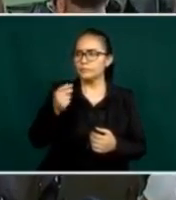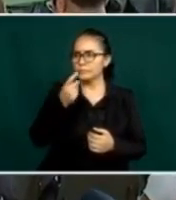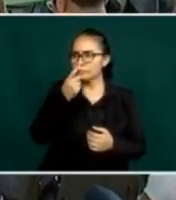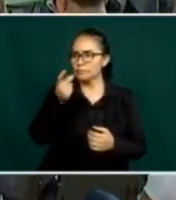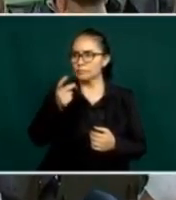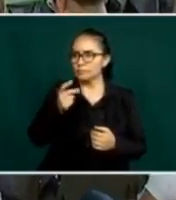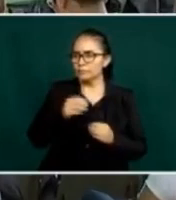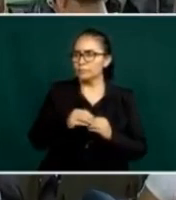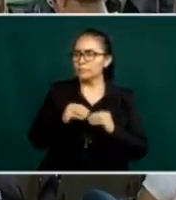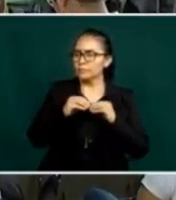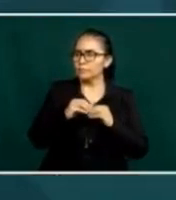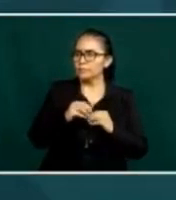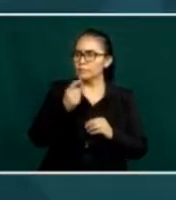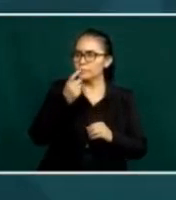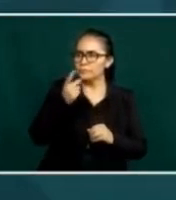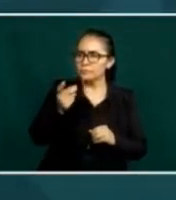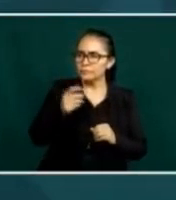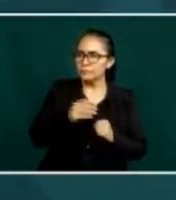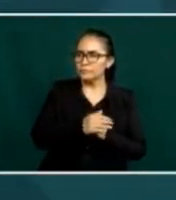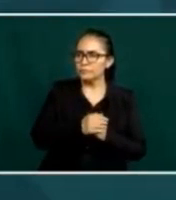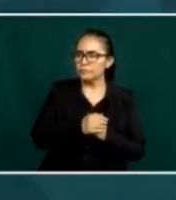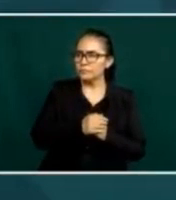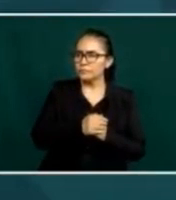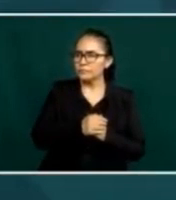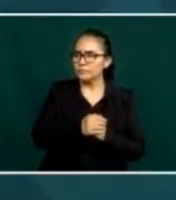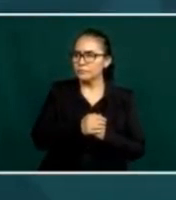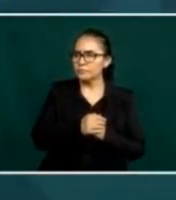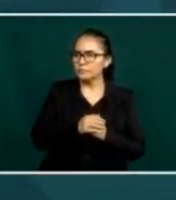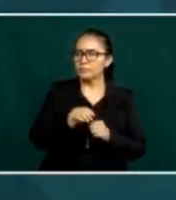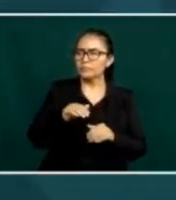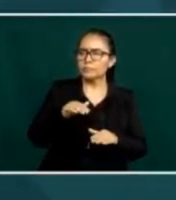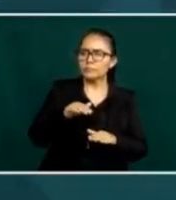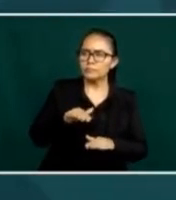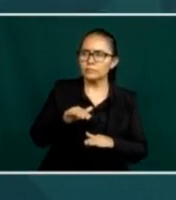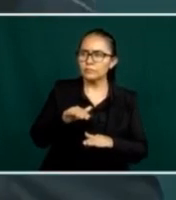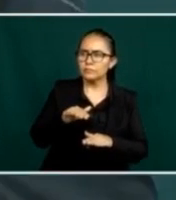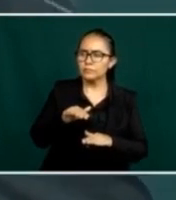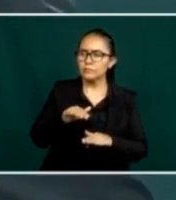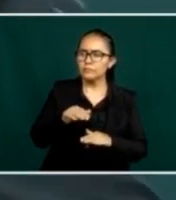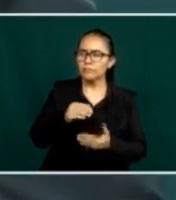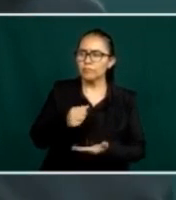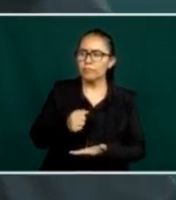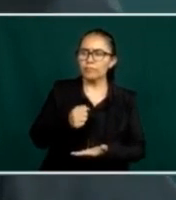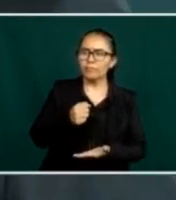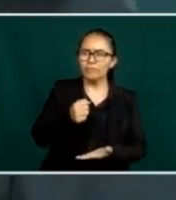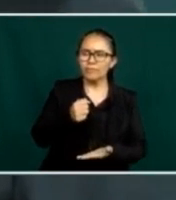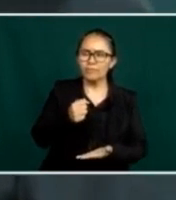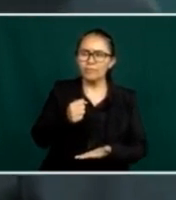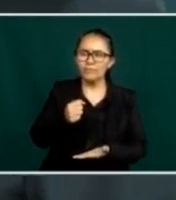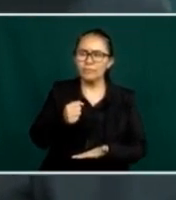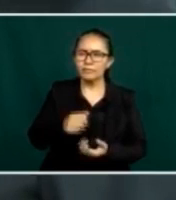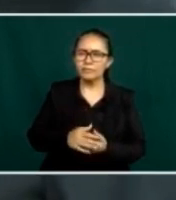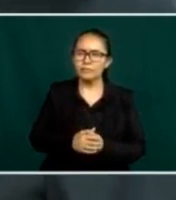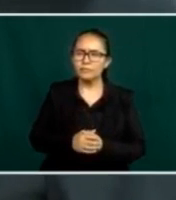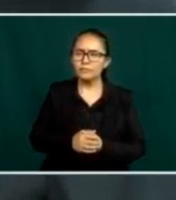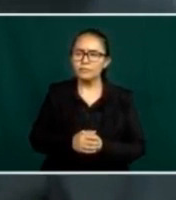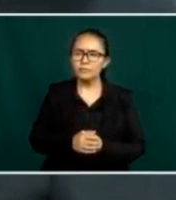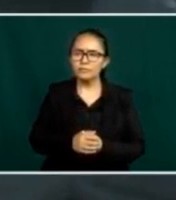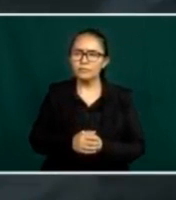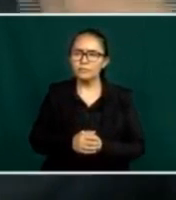They didn't like that flower. That was better than Financial Times.